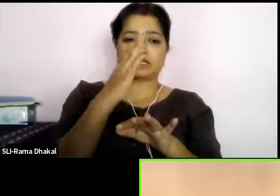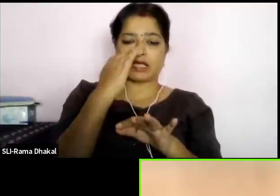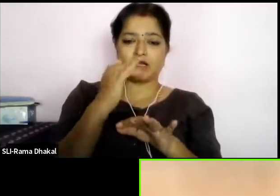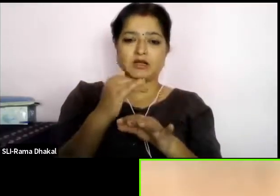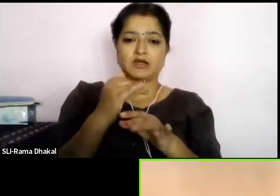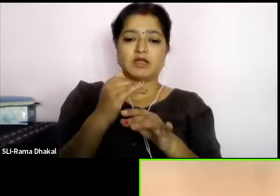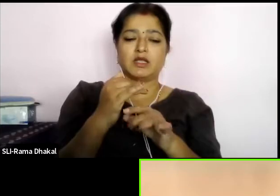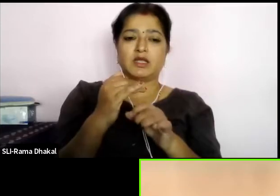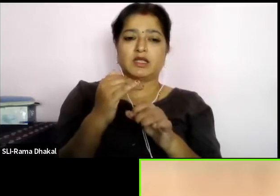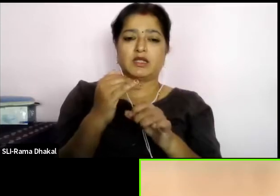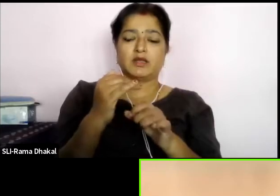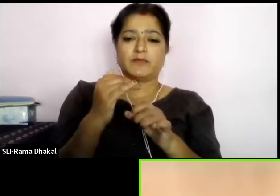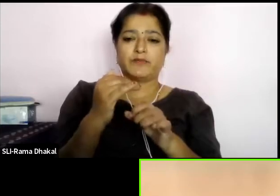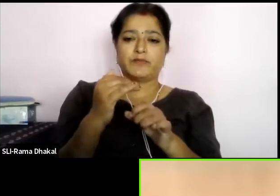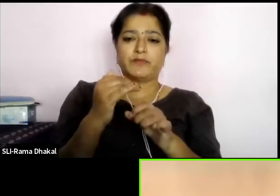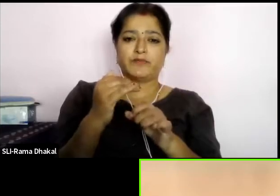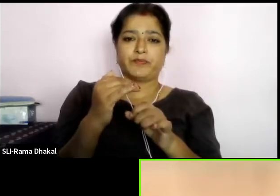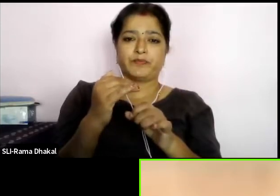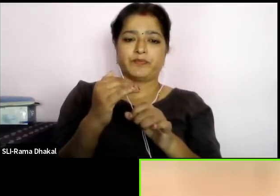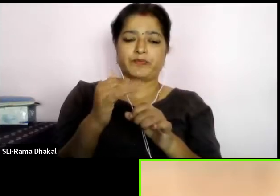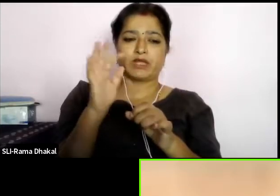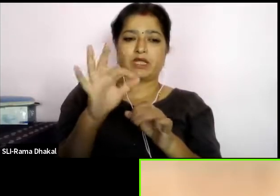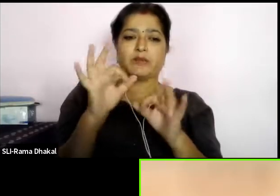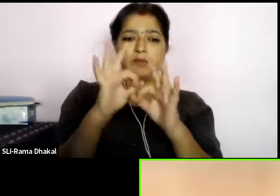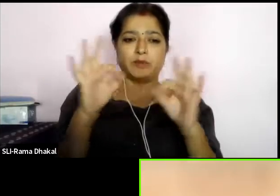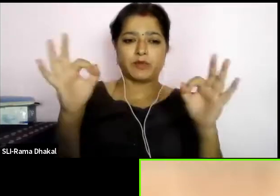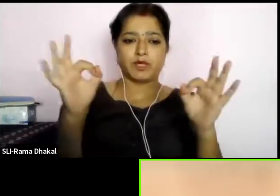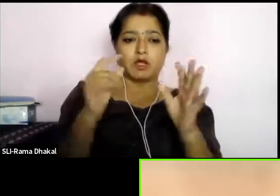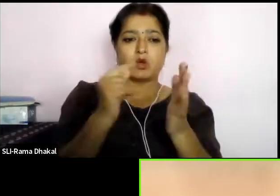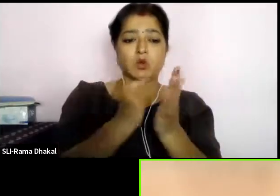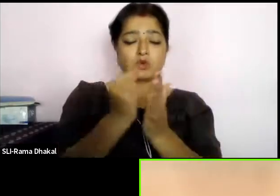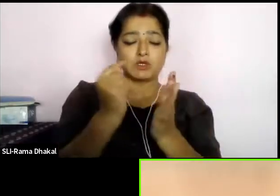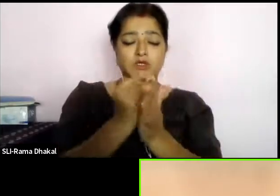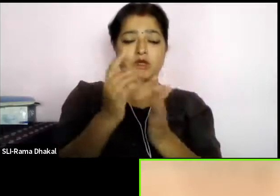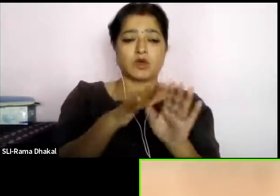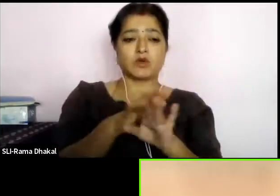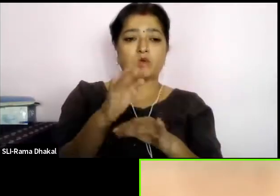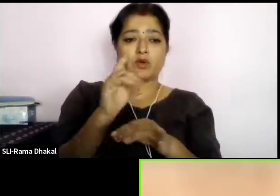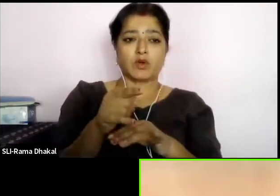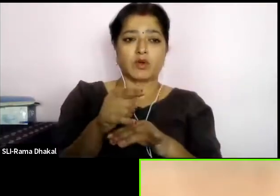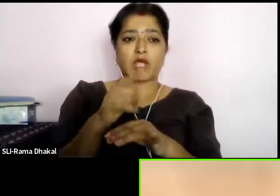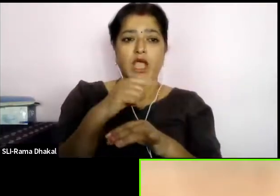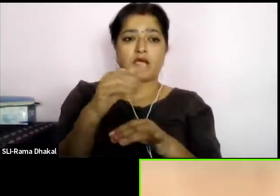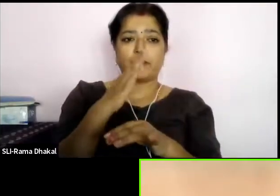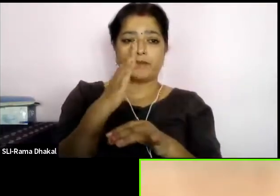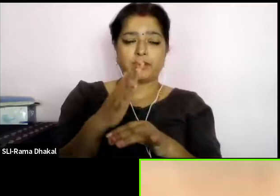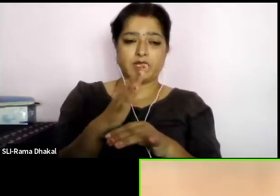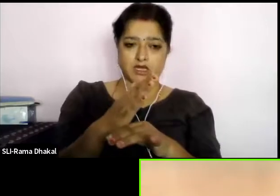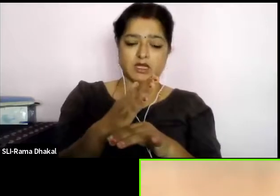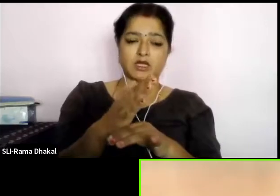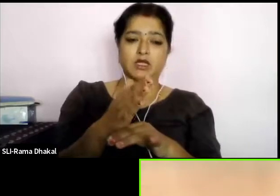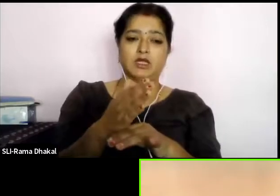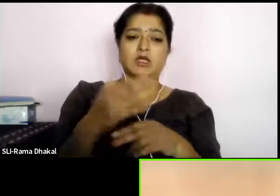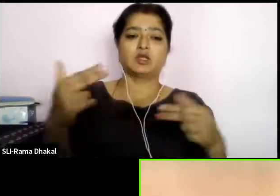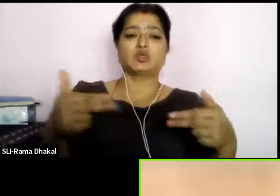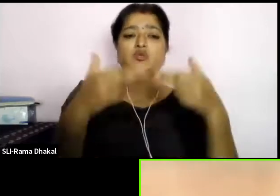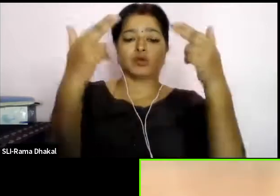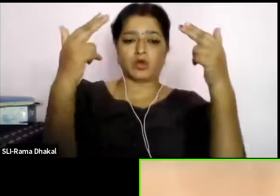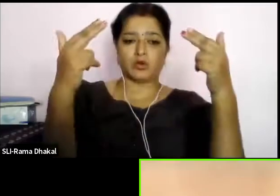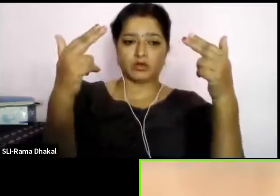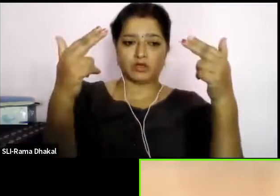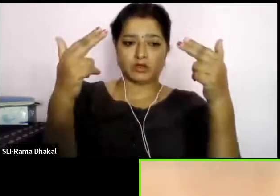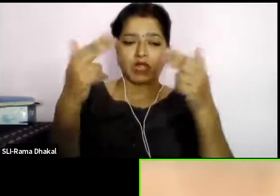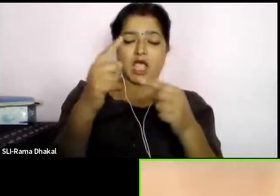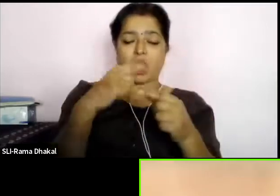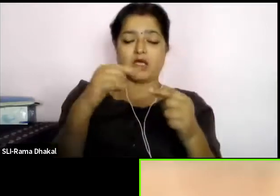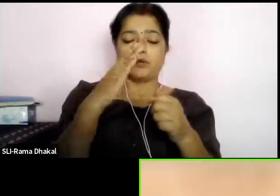of efforts that we have been facing and we have been doing at the grassroots level. When it comes to